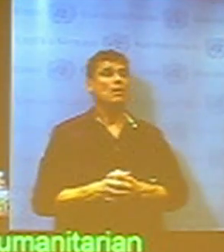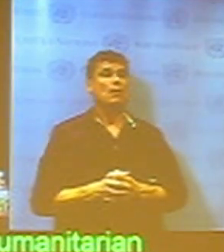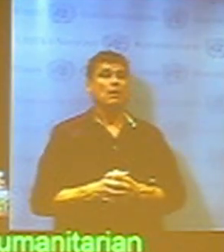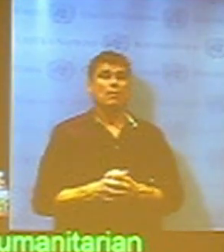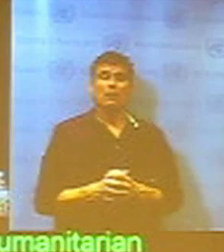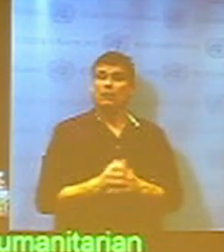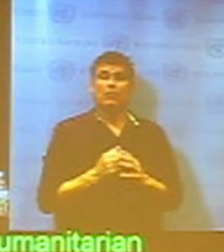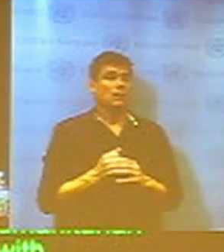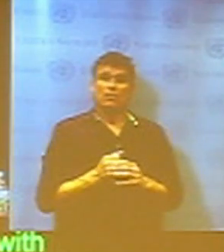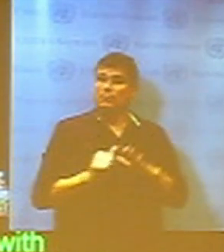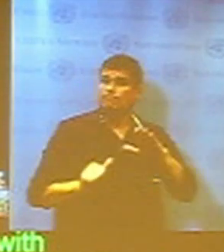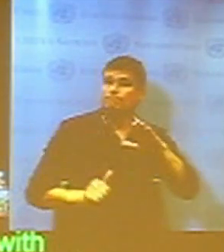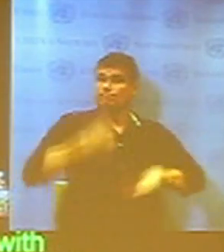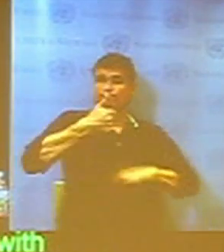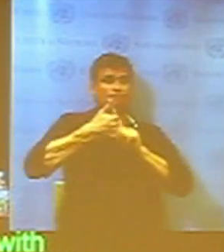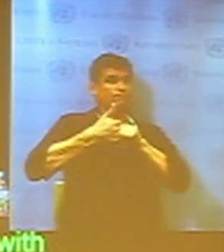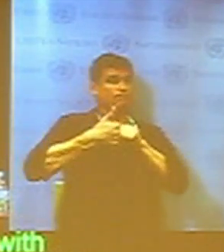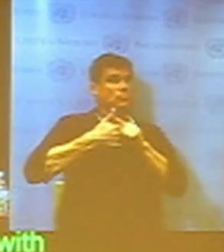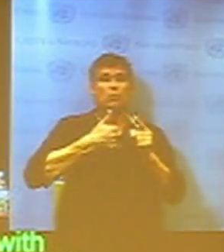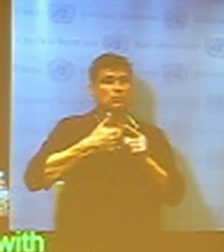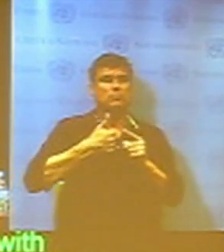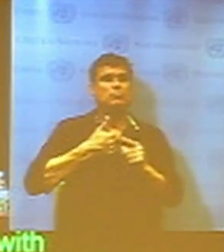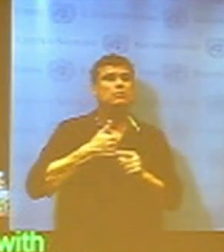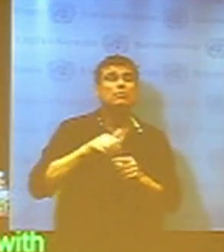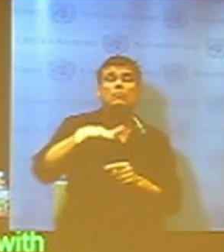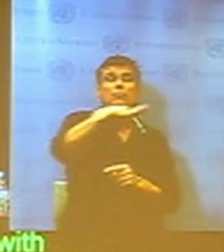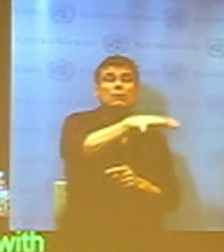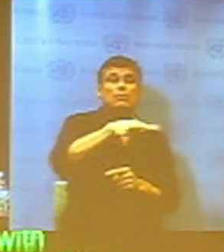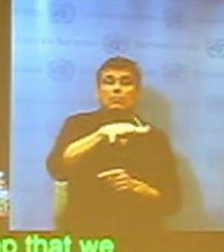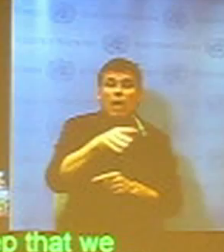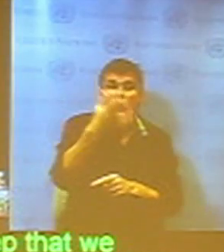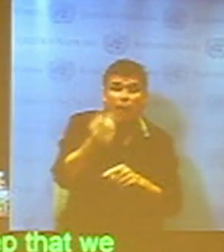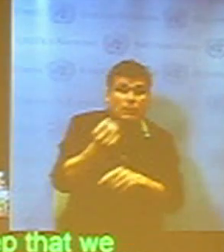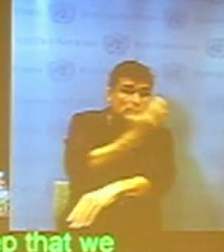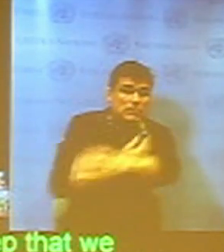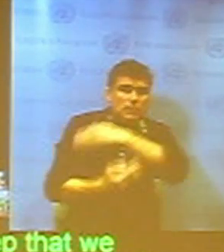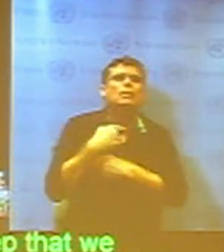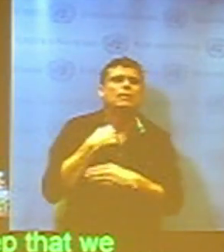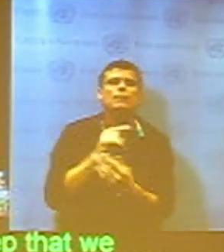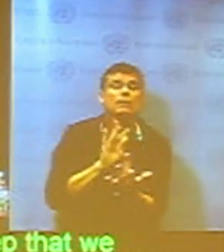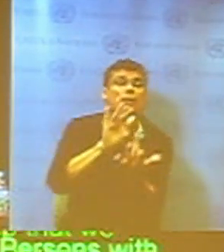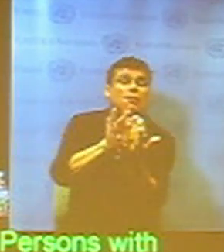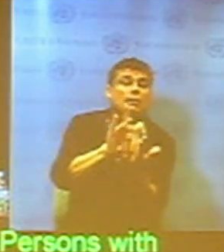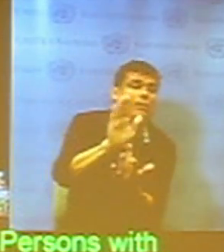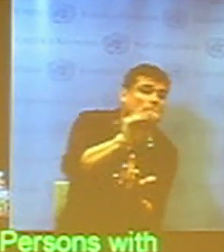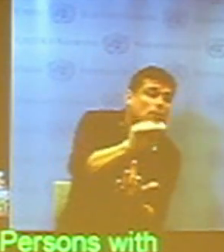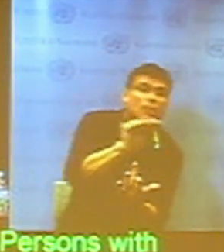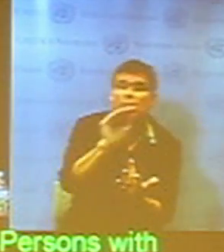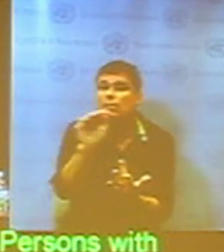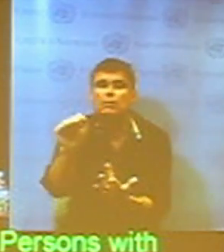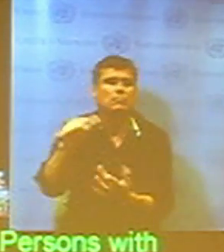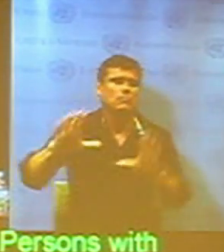that we reach out to people with disabilities. We identify the population and we reach out to people who might benefit from